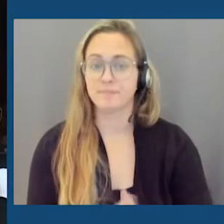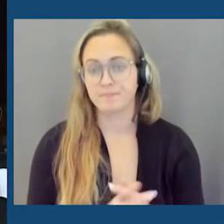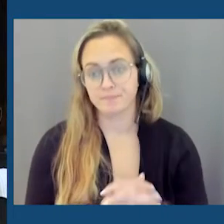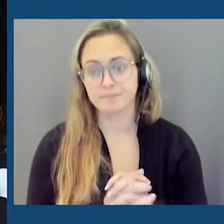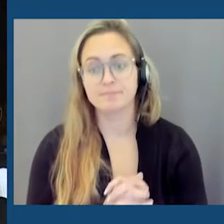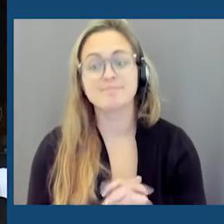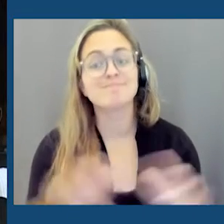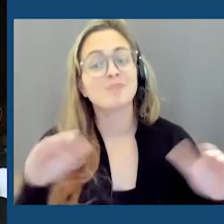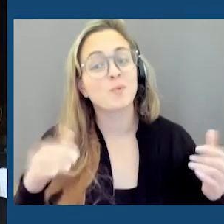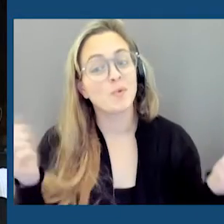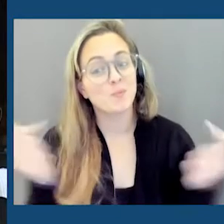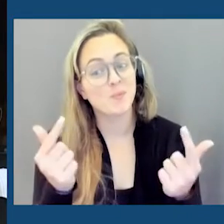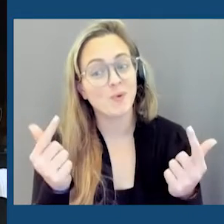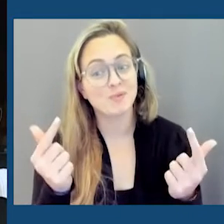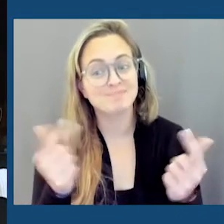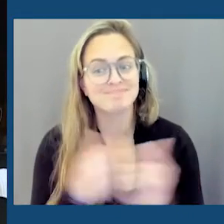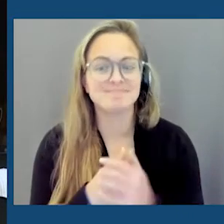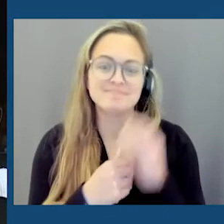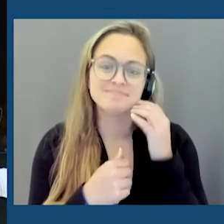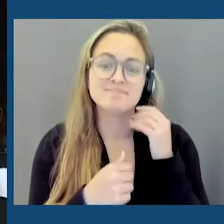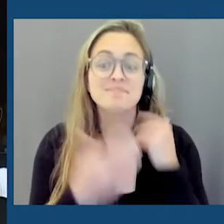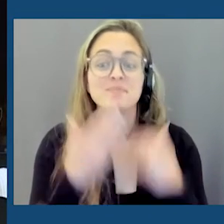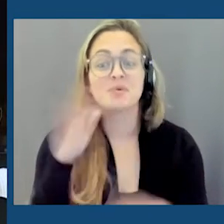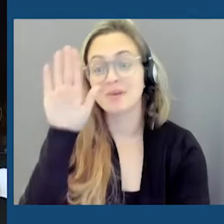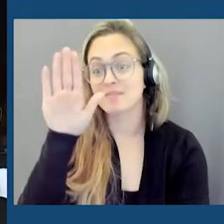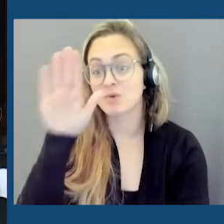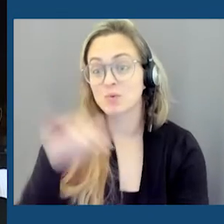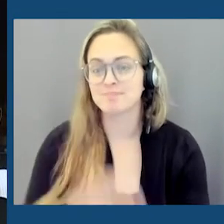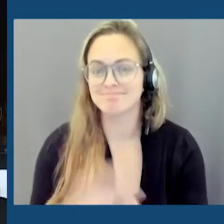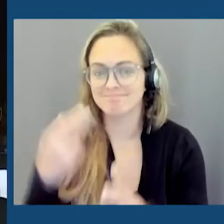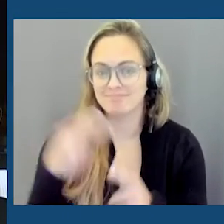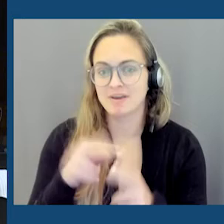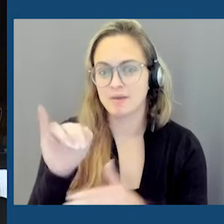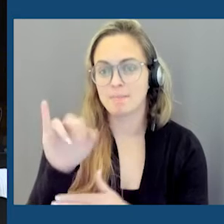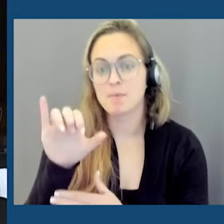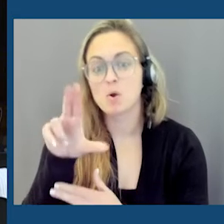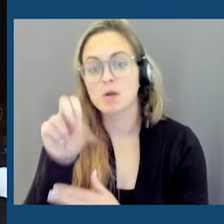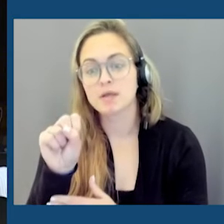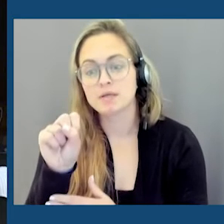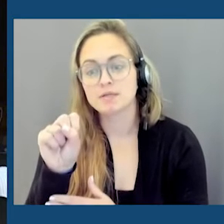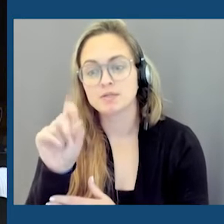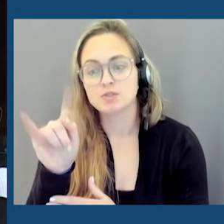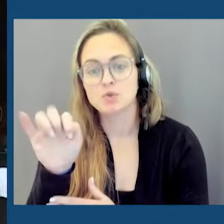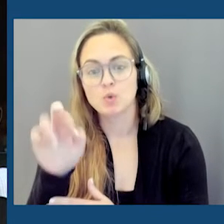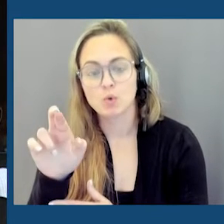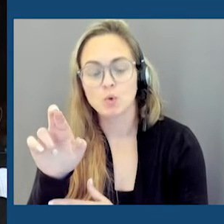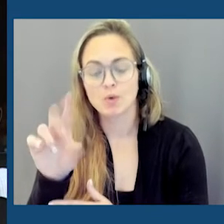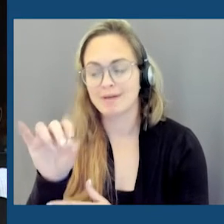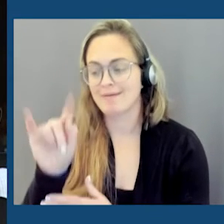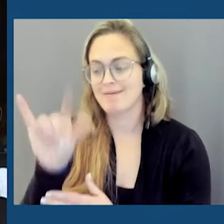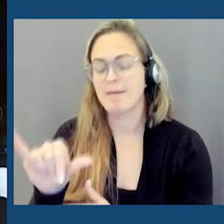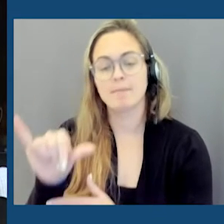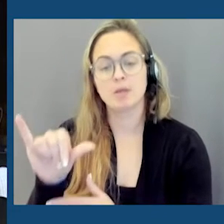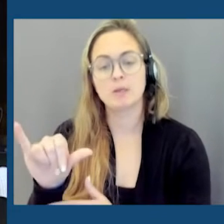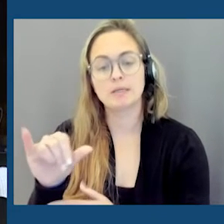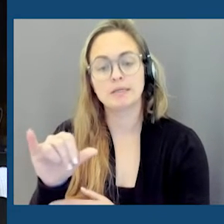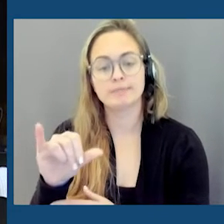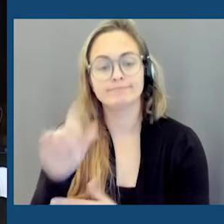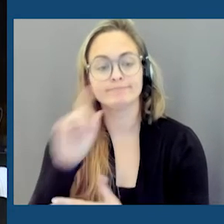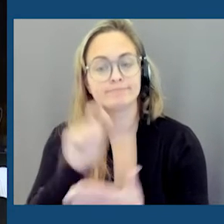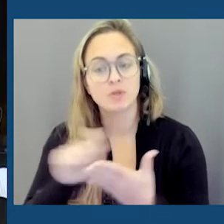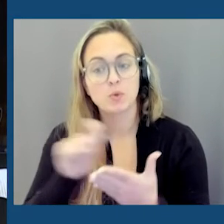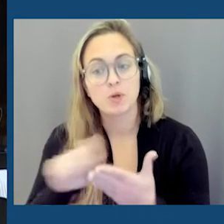Welcome, everyone. Good afternoon. My name is Marcus Soler, and I am the Deputy Secretary for Public Safety for Governor